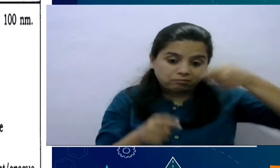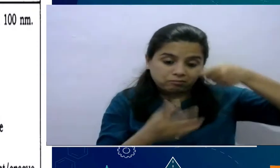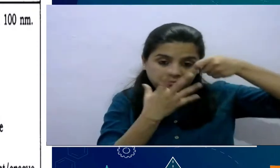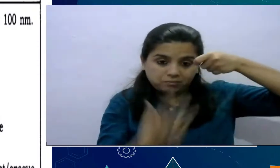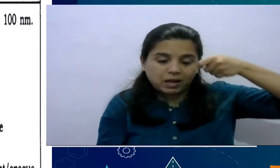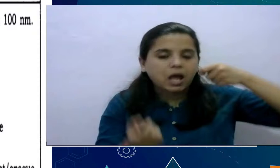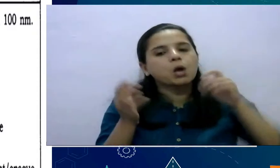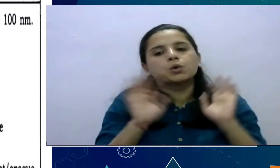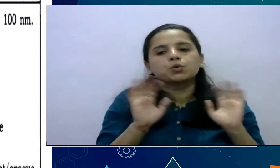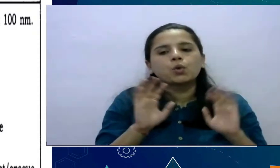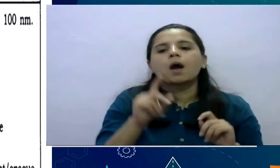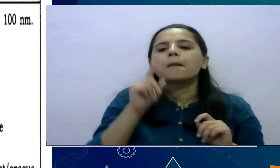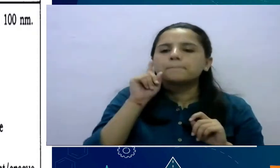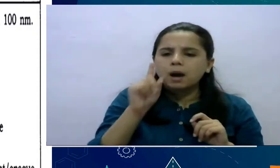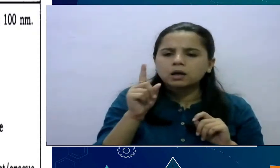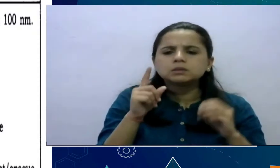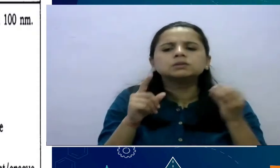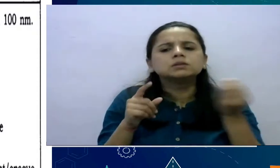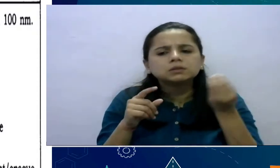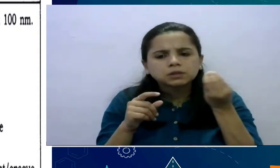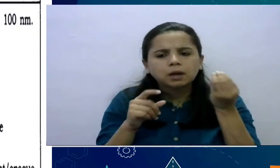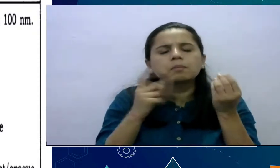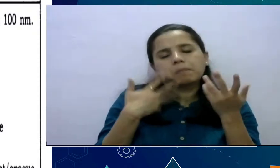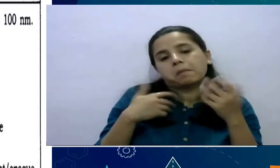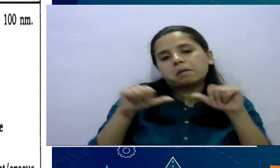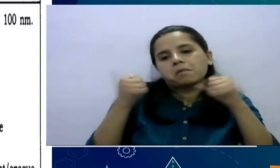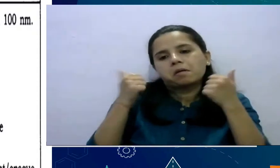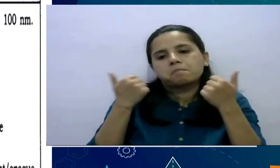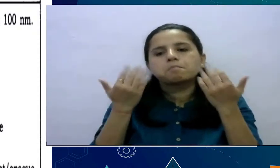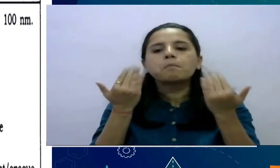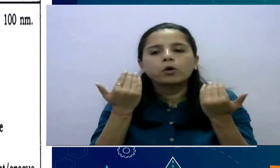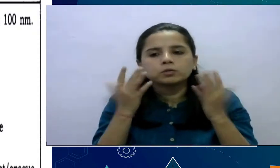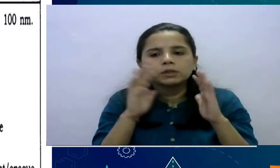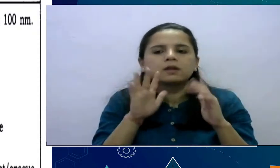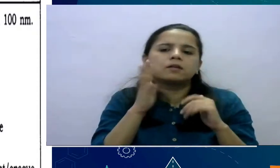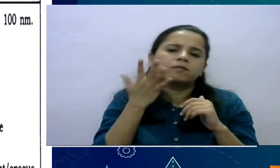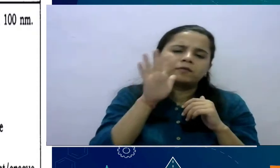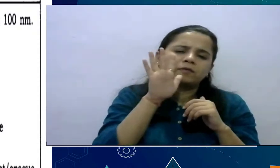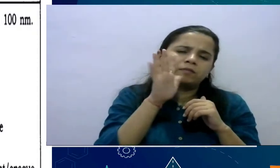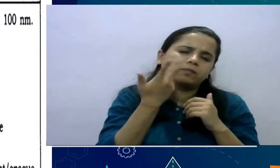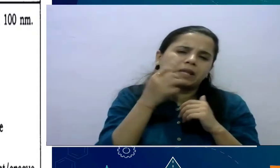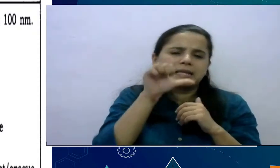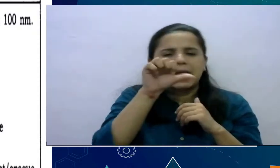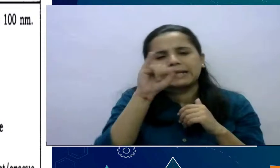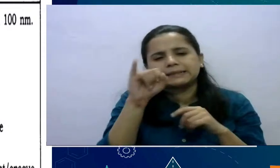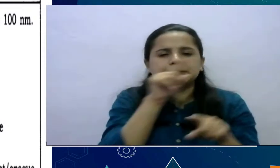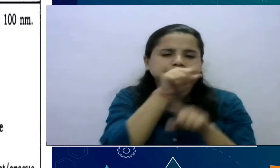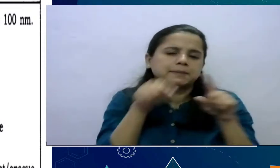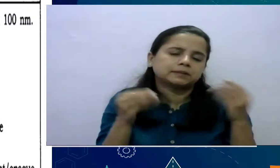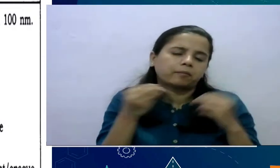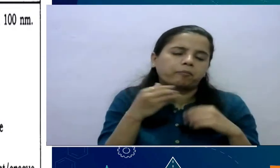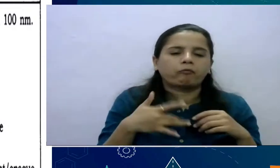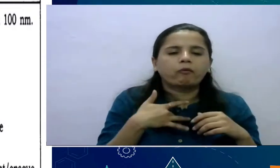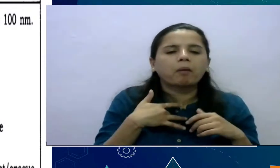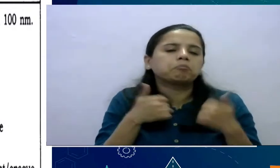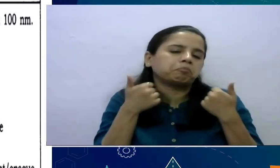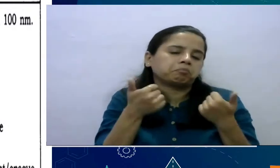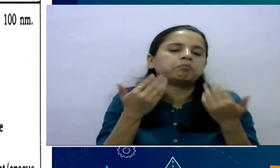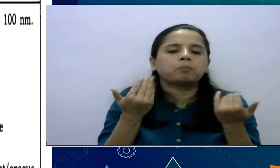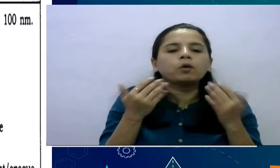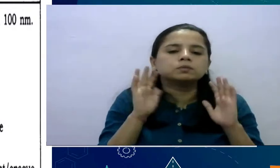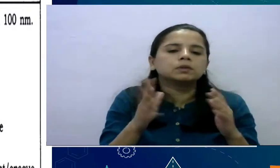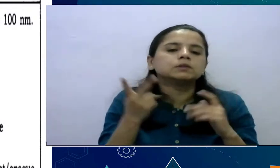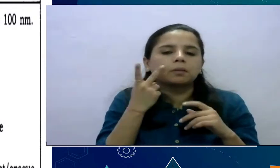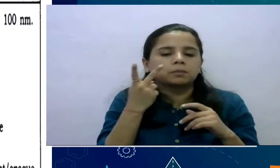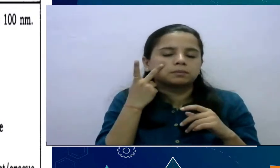but somewhat we might be successful to 95-96%, depending on the size of the particle of the